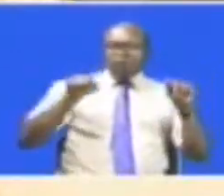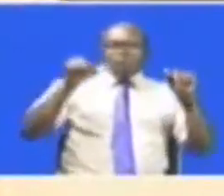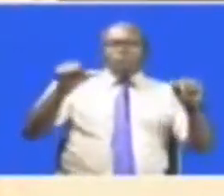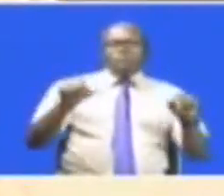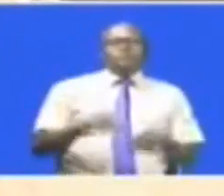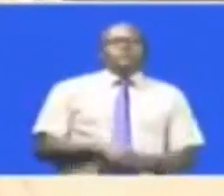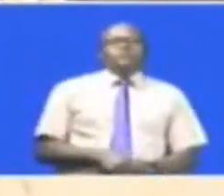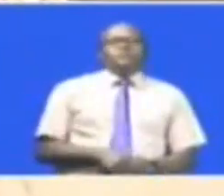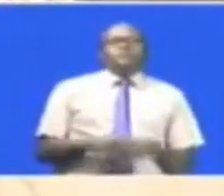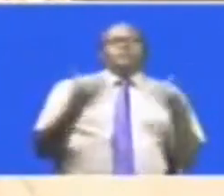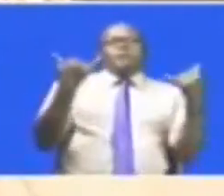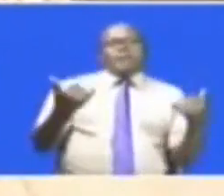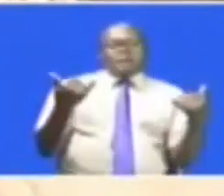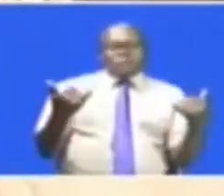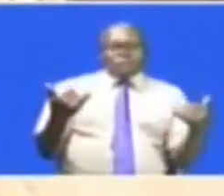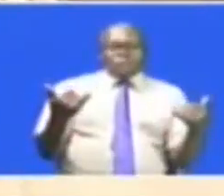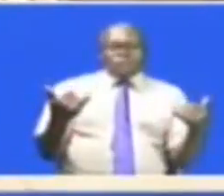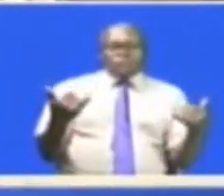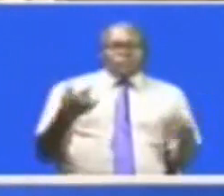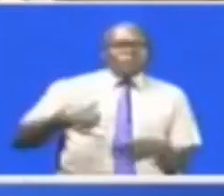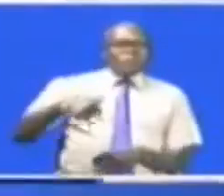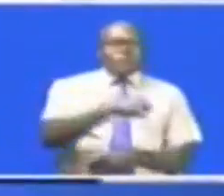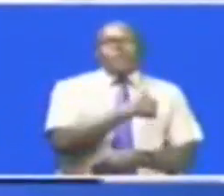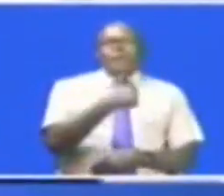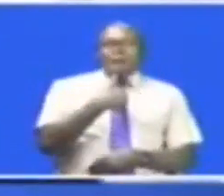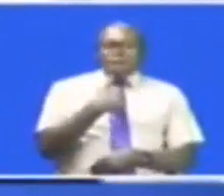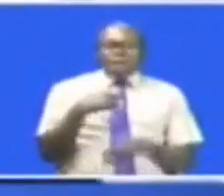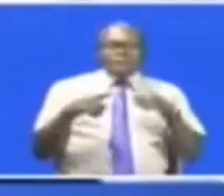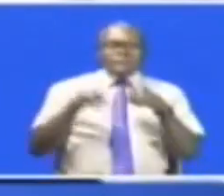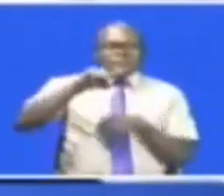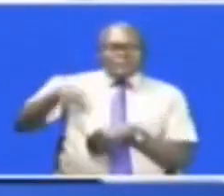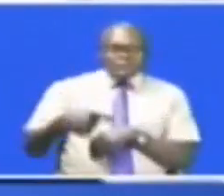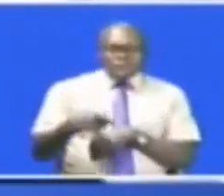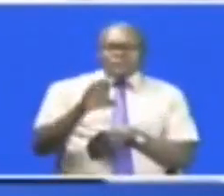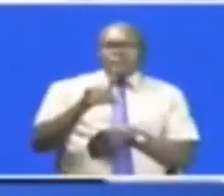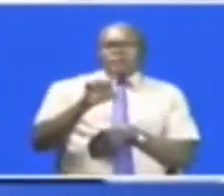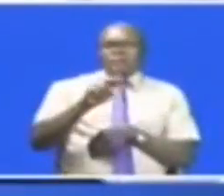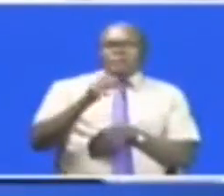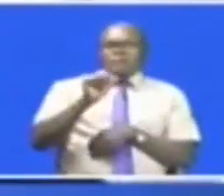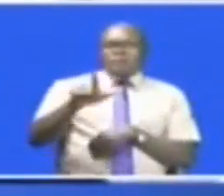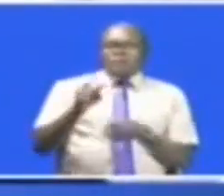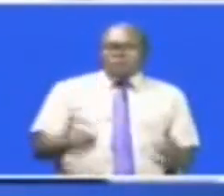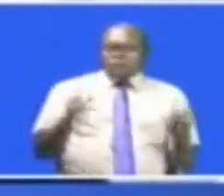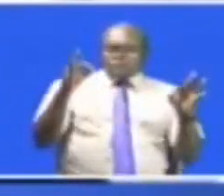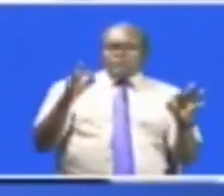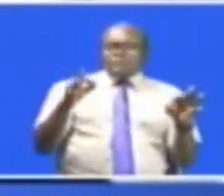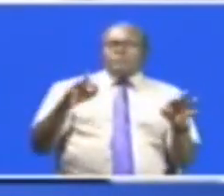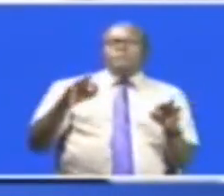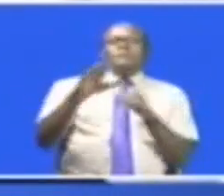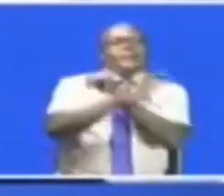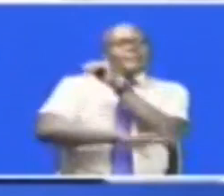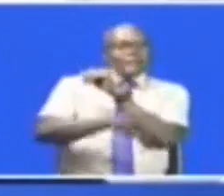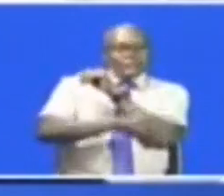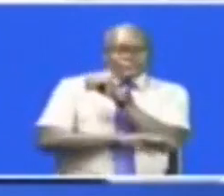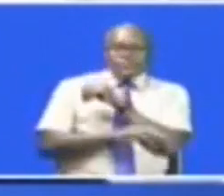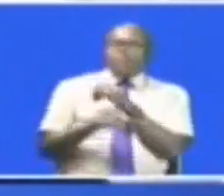nurses. Right now, we are having about 6,000 clinic officers in the public service.